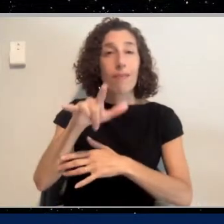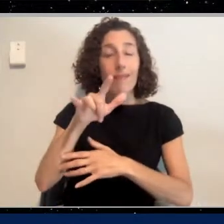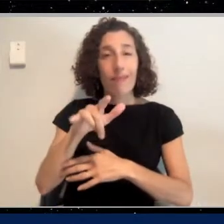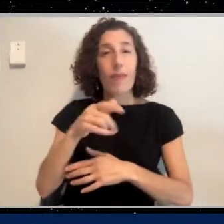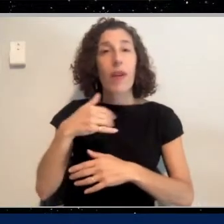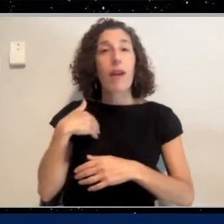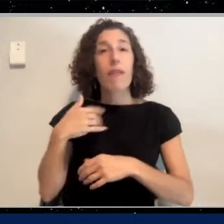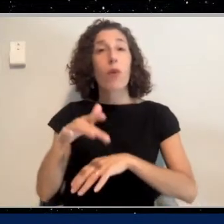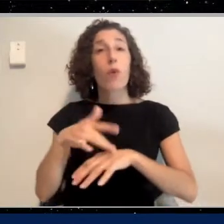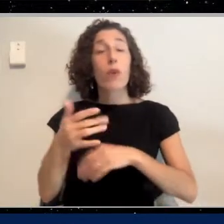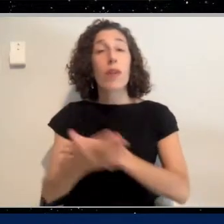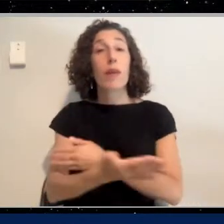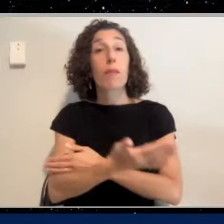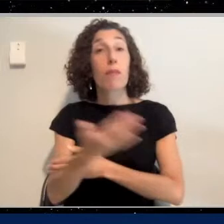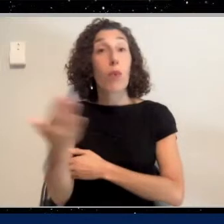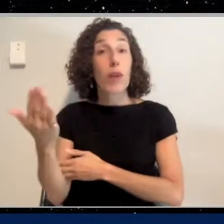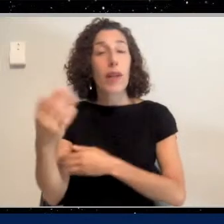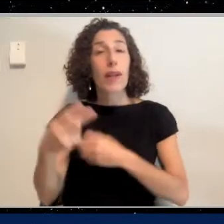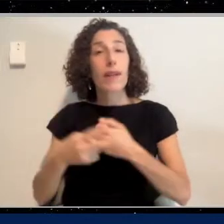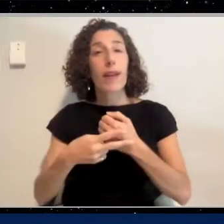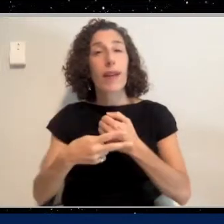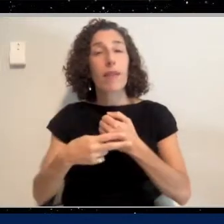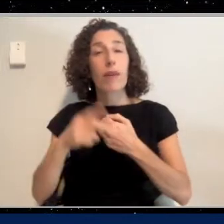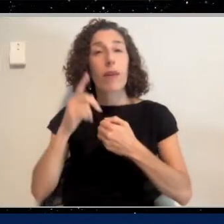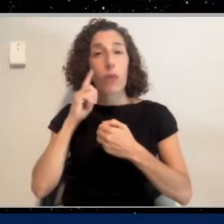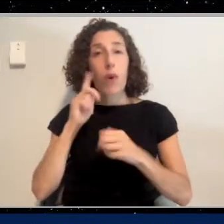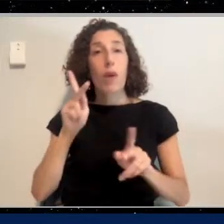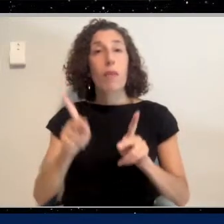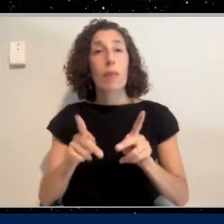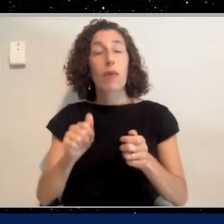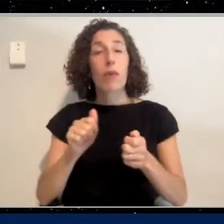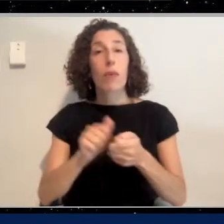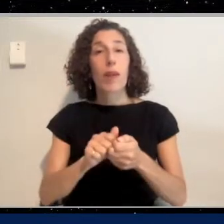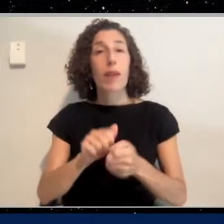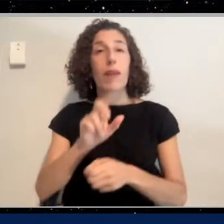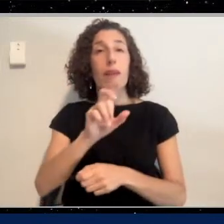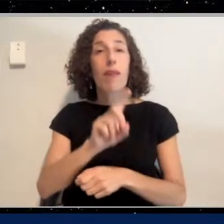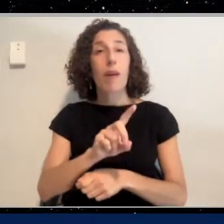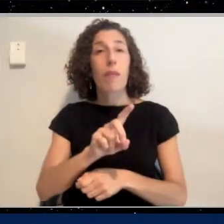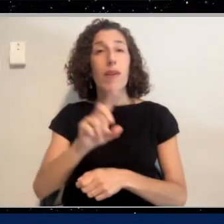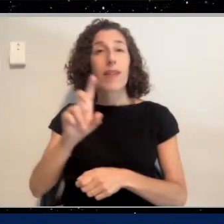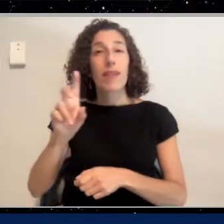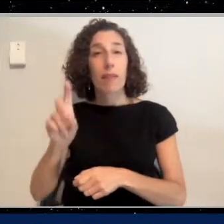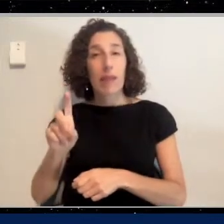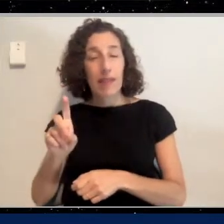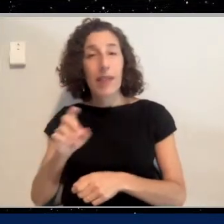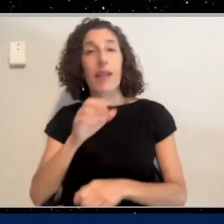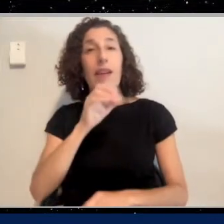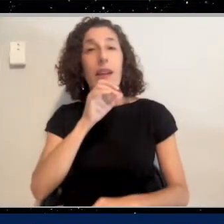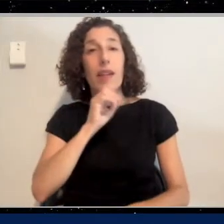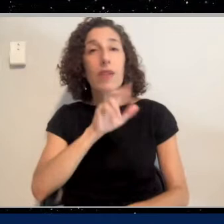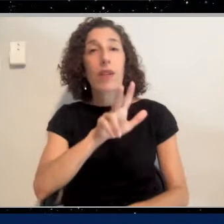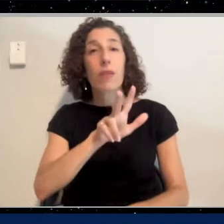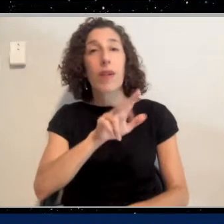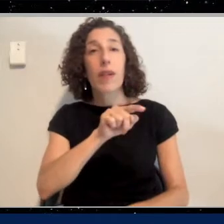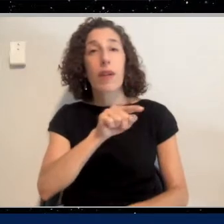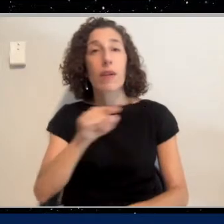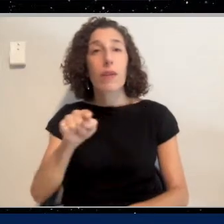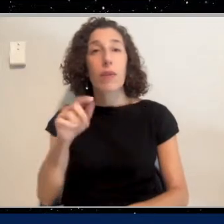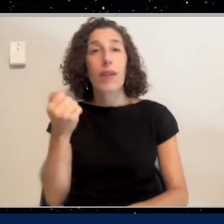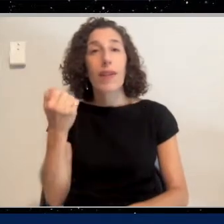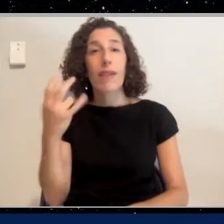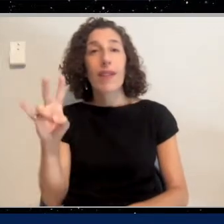developmental disabilities, ages 3 to 17. And it's sensory friendly. So it's before the